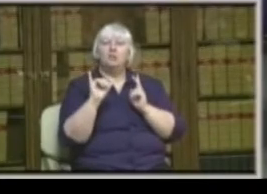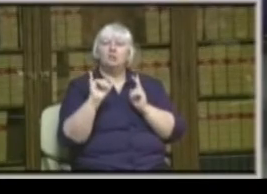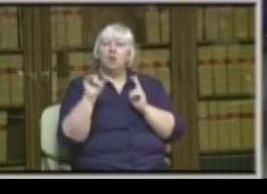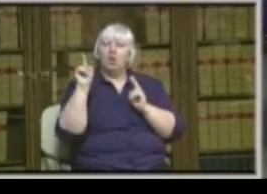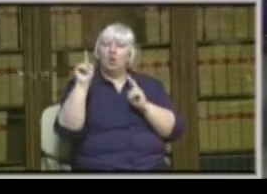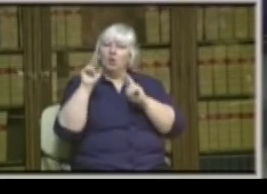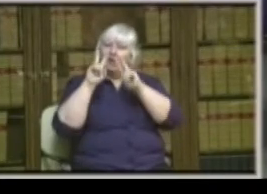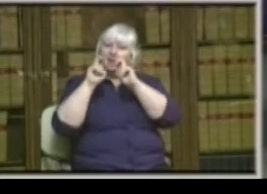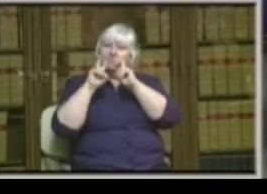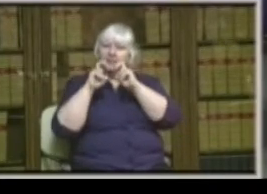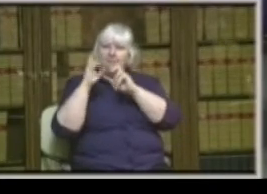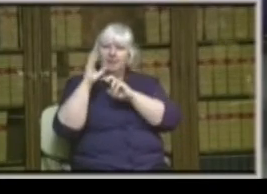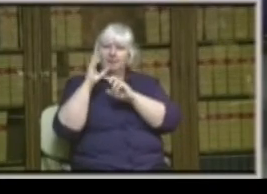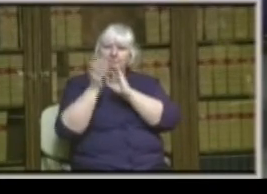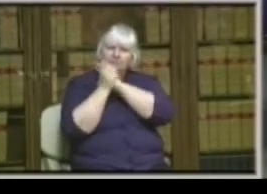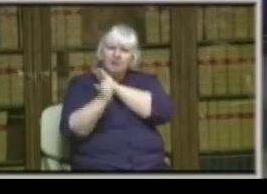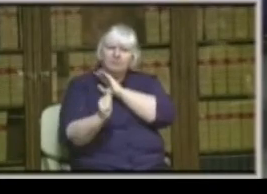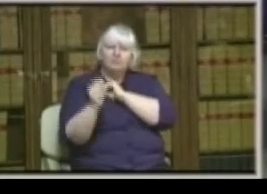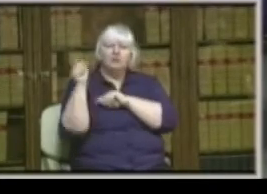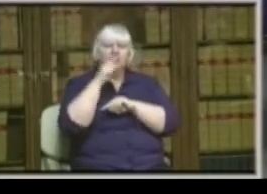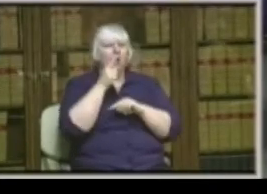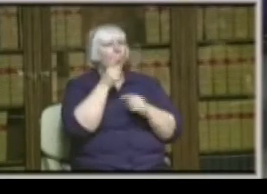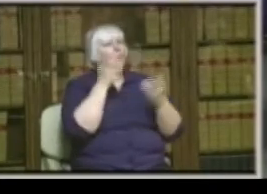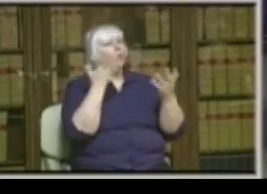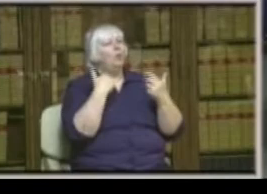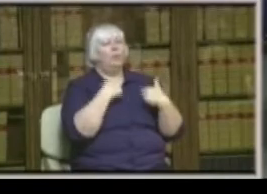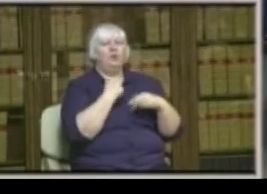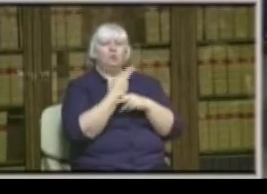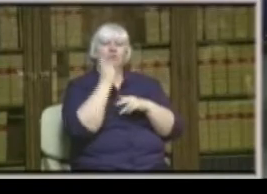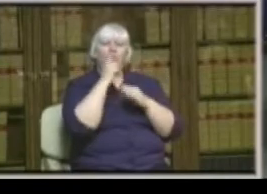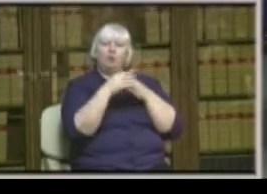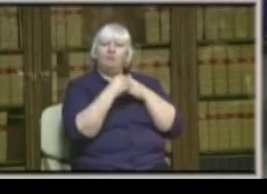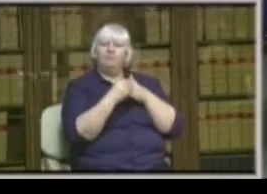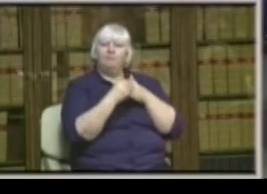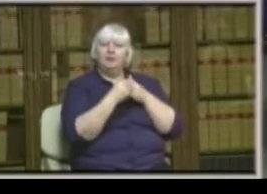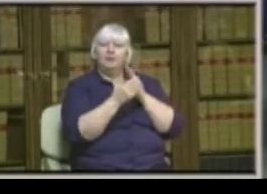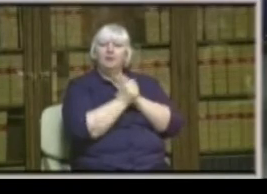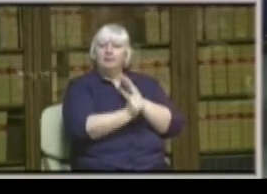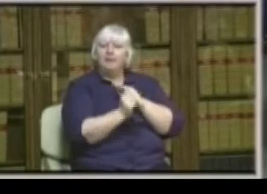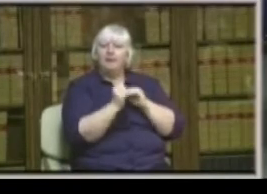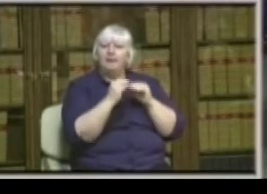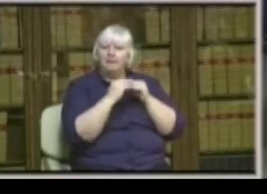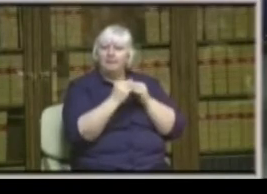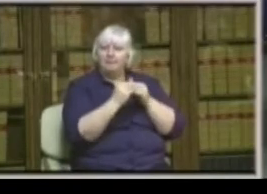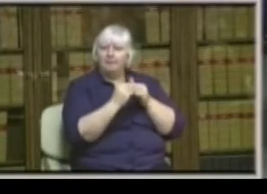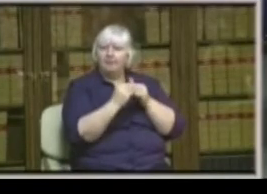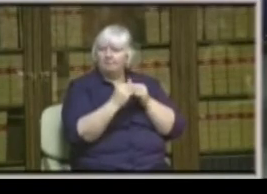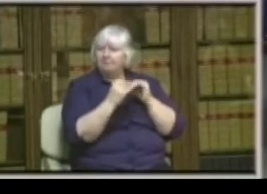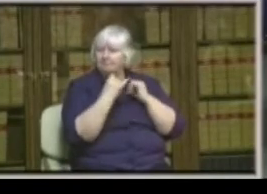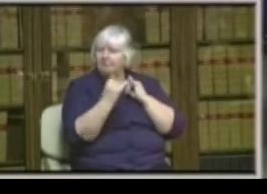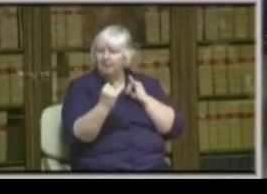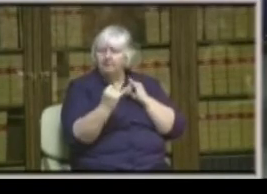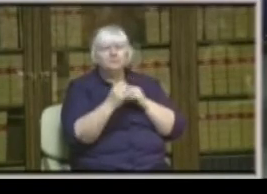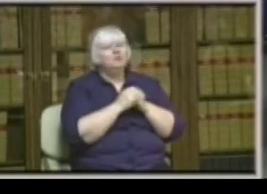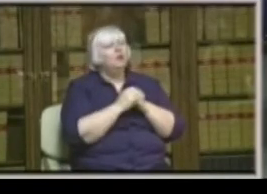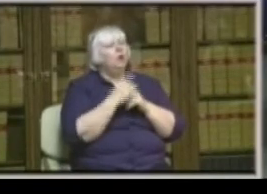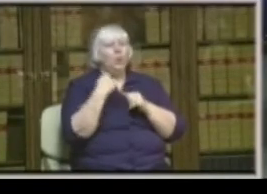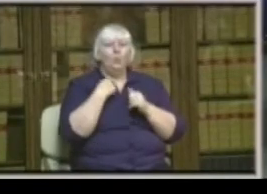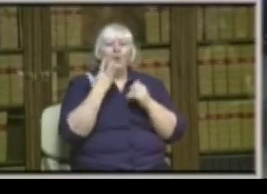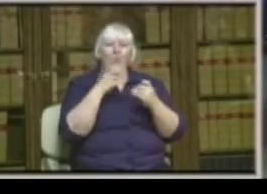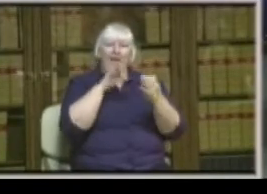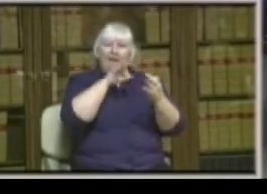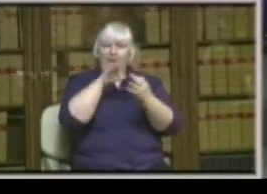to say, okay, what are going to be the guidelines for this? Because we want accuracy in American Sign Language, but we don't